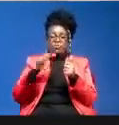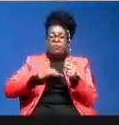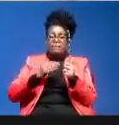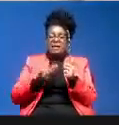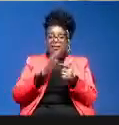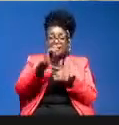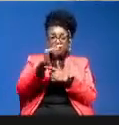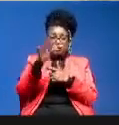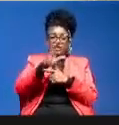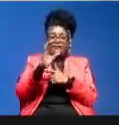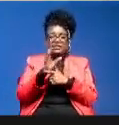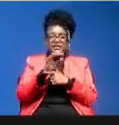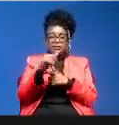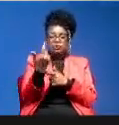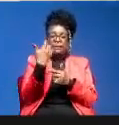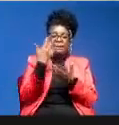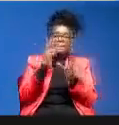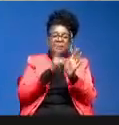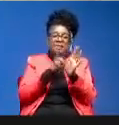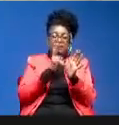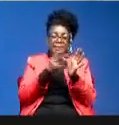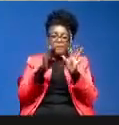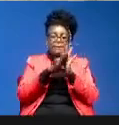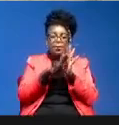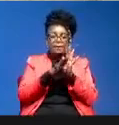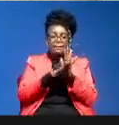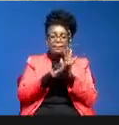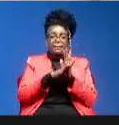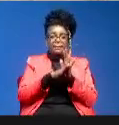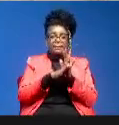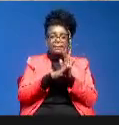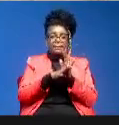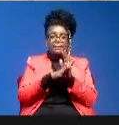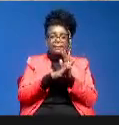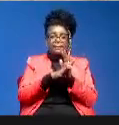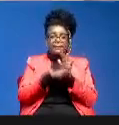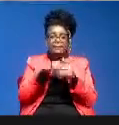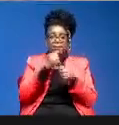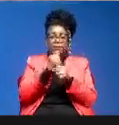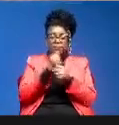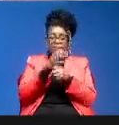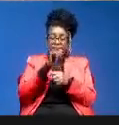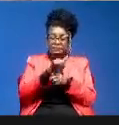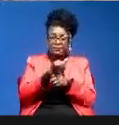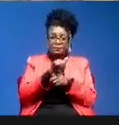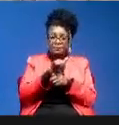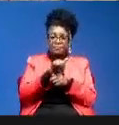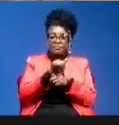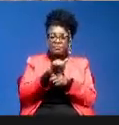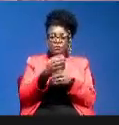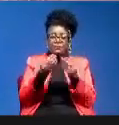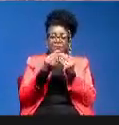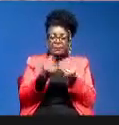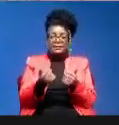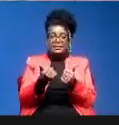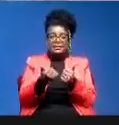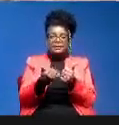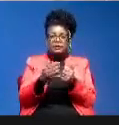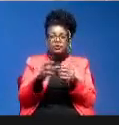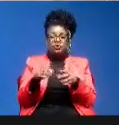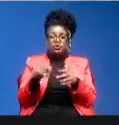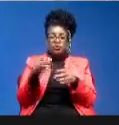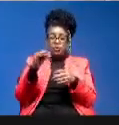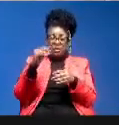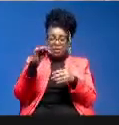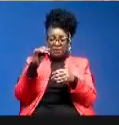conservancy to take part in the program. They dig semicircular barns to mitigate soil erosion. This